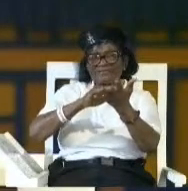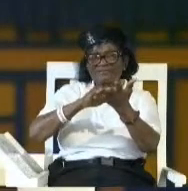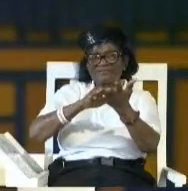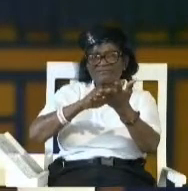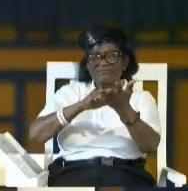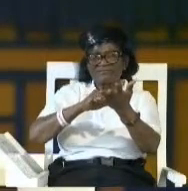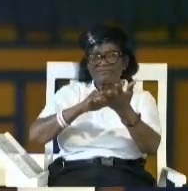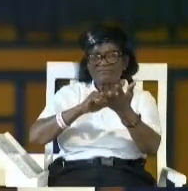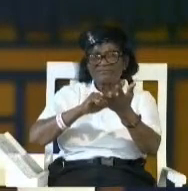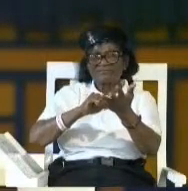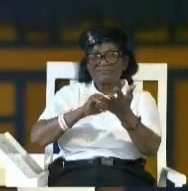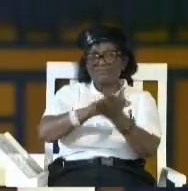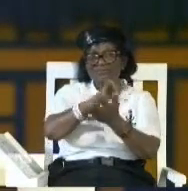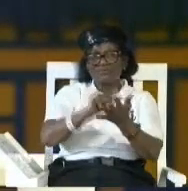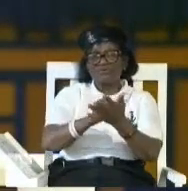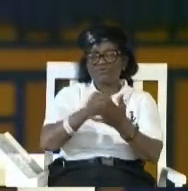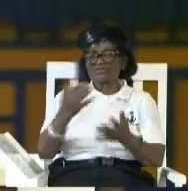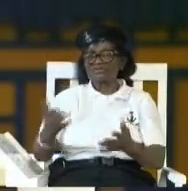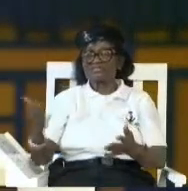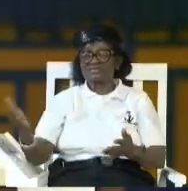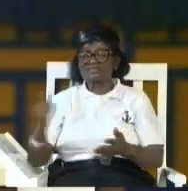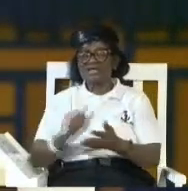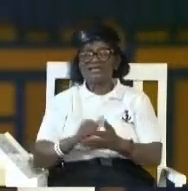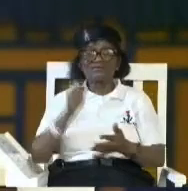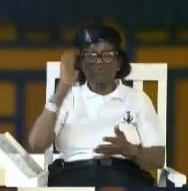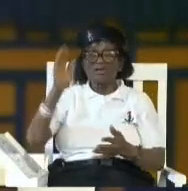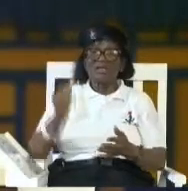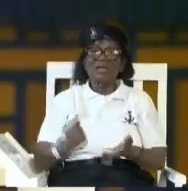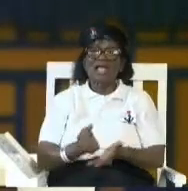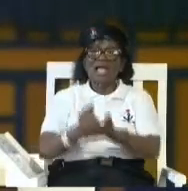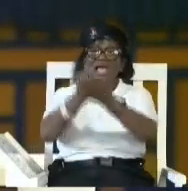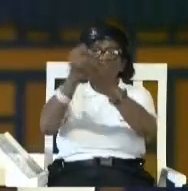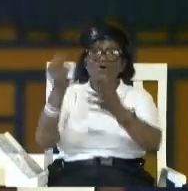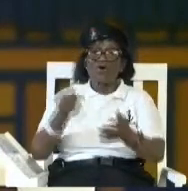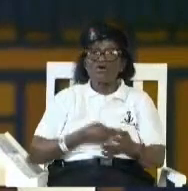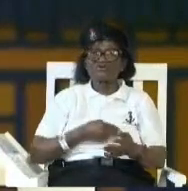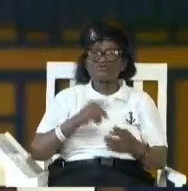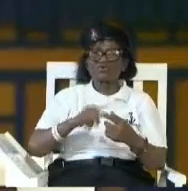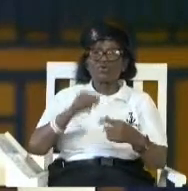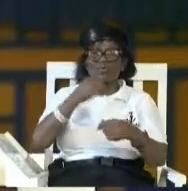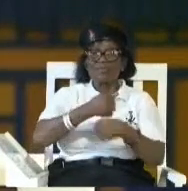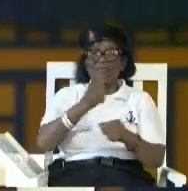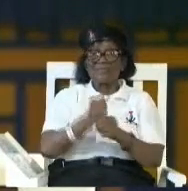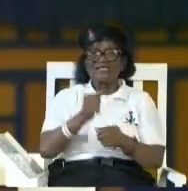those things that will help us make it to heaven.